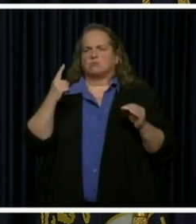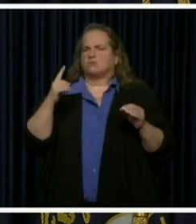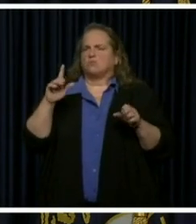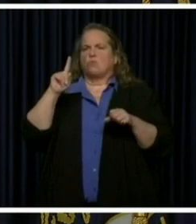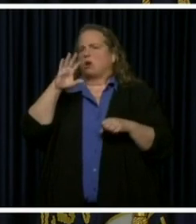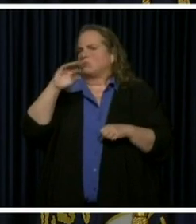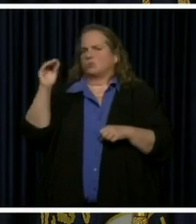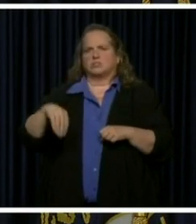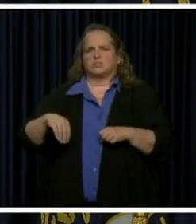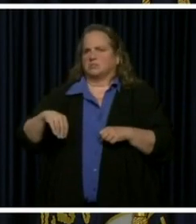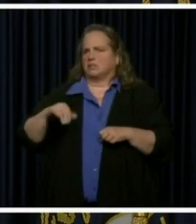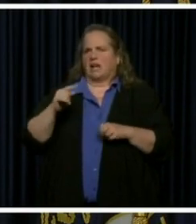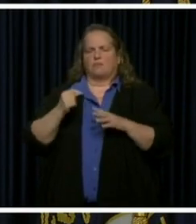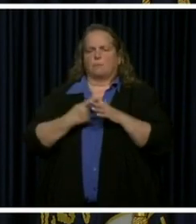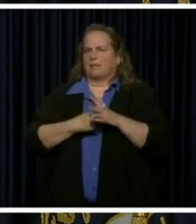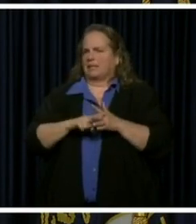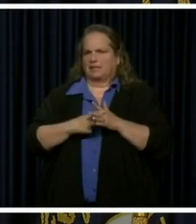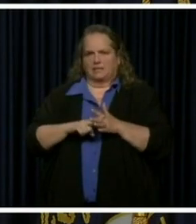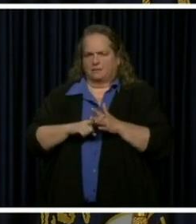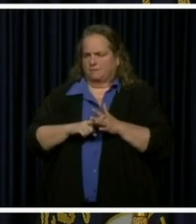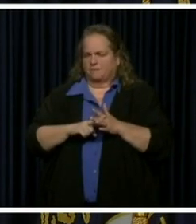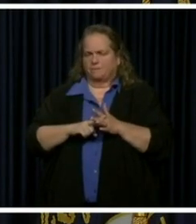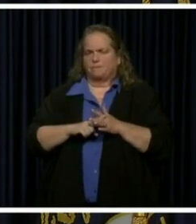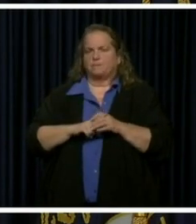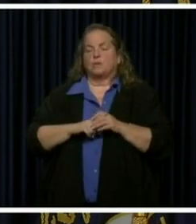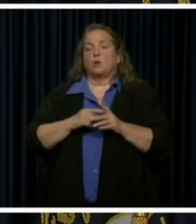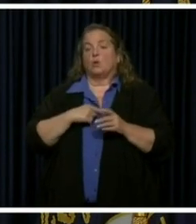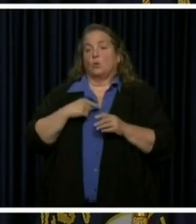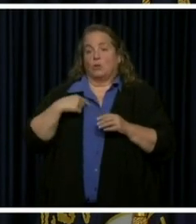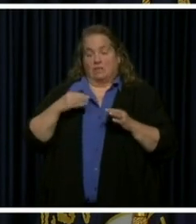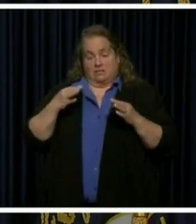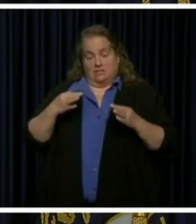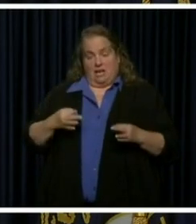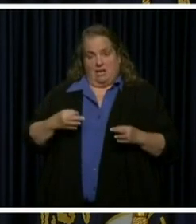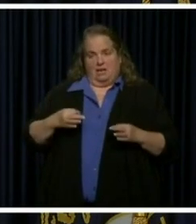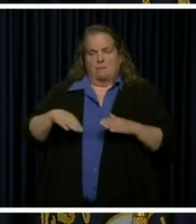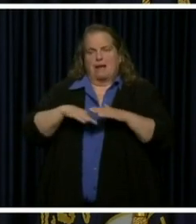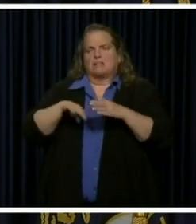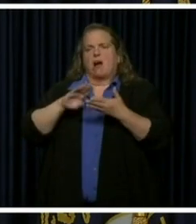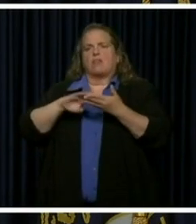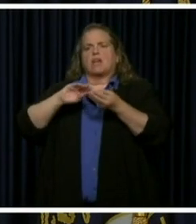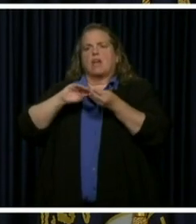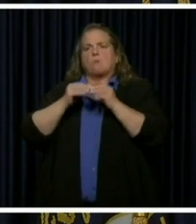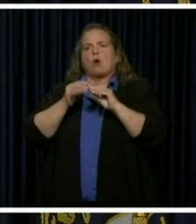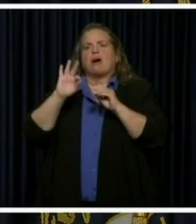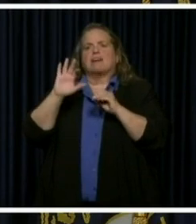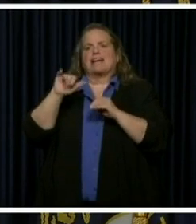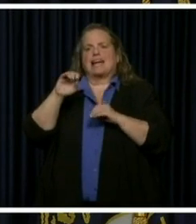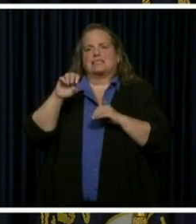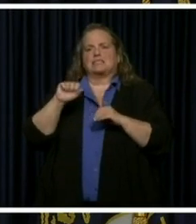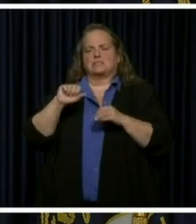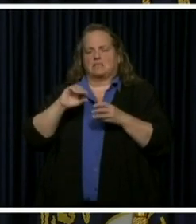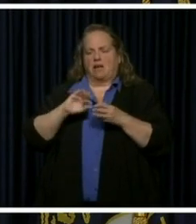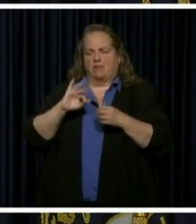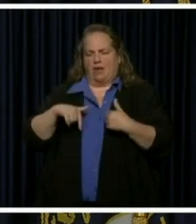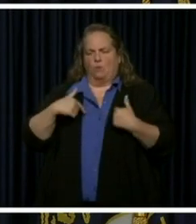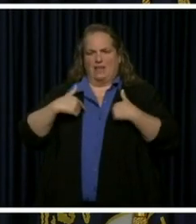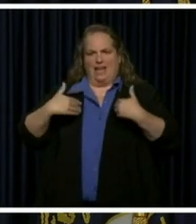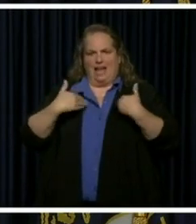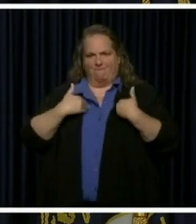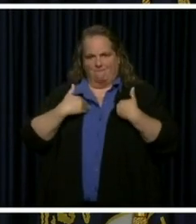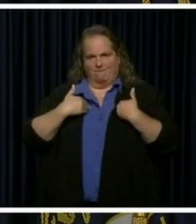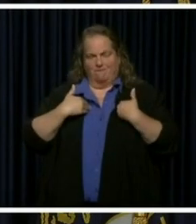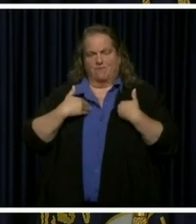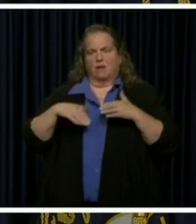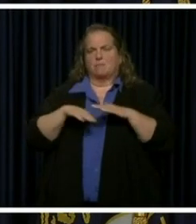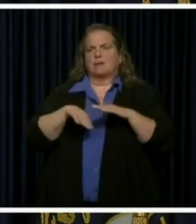way right at the beginning. We made our decision based on the number of cases that we had, based